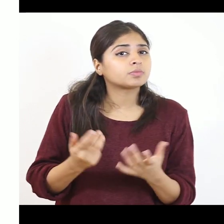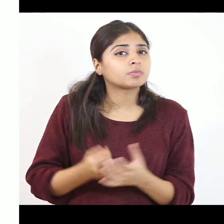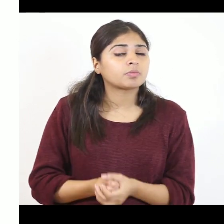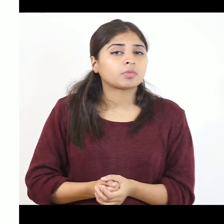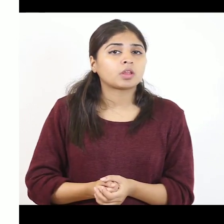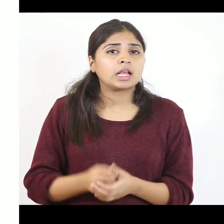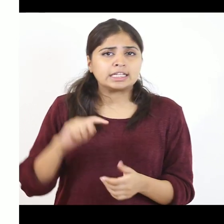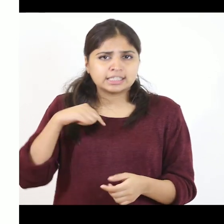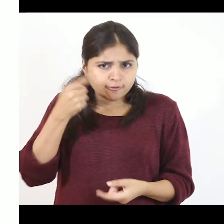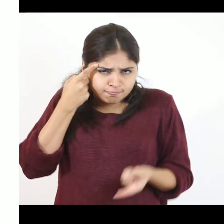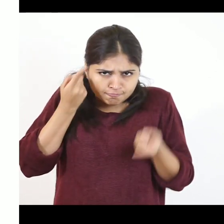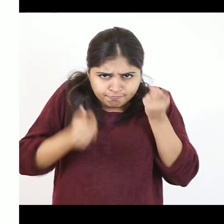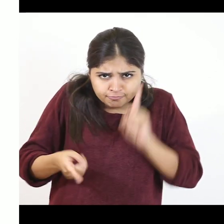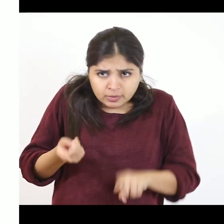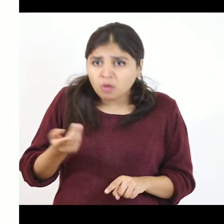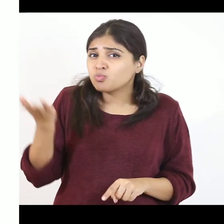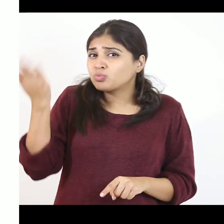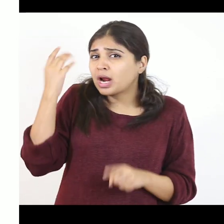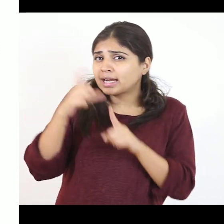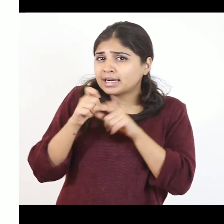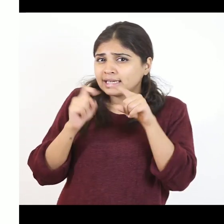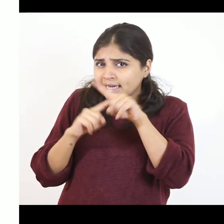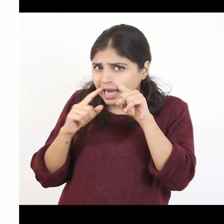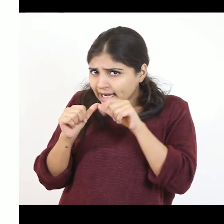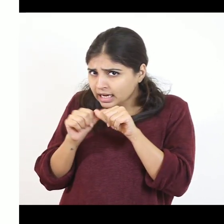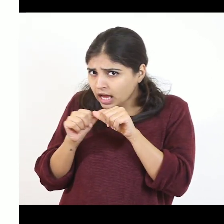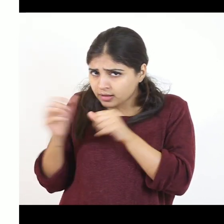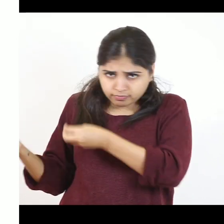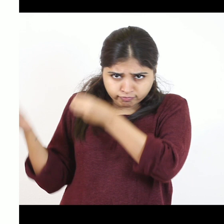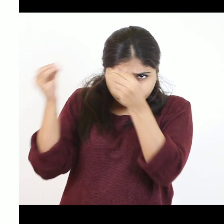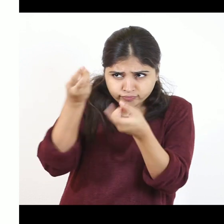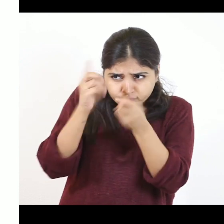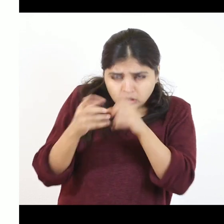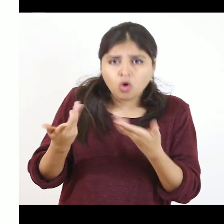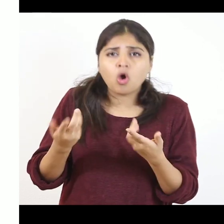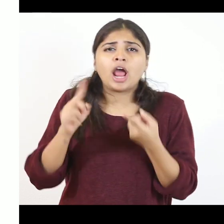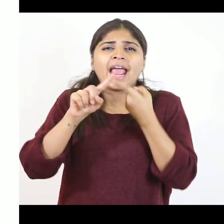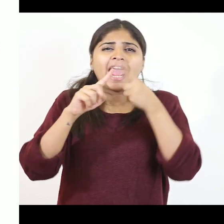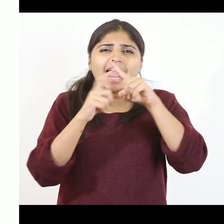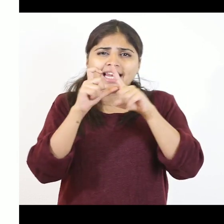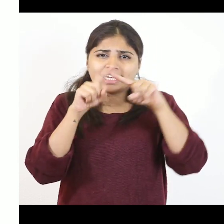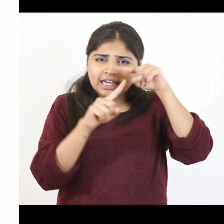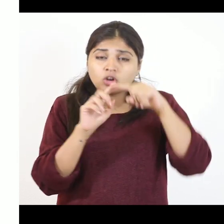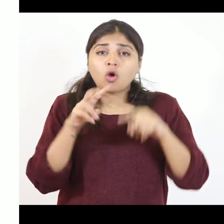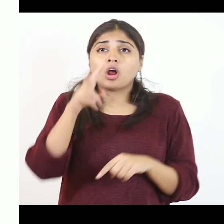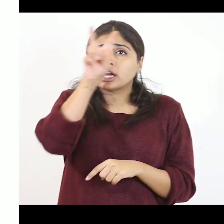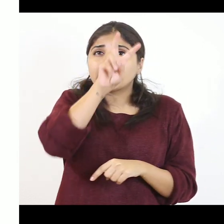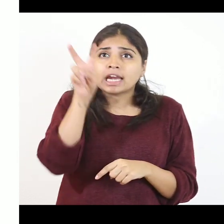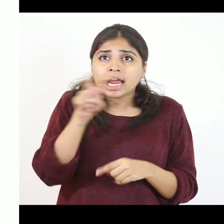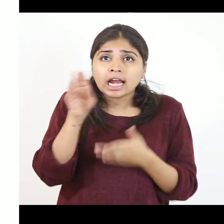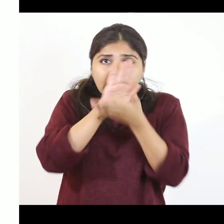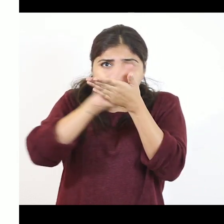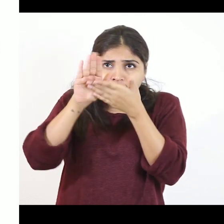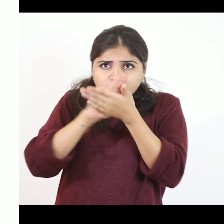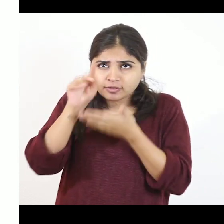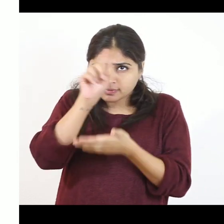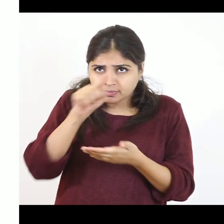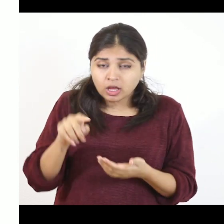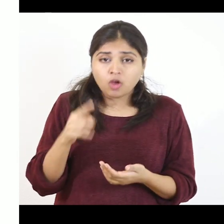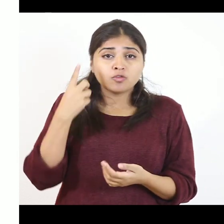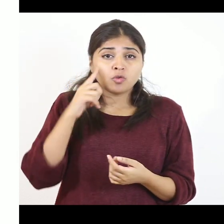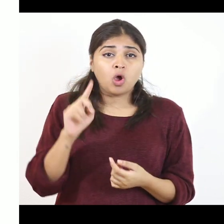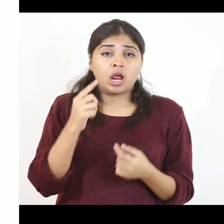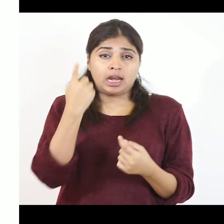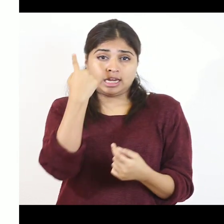Manipulating existing data, editing current information, or proofreading new entries into a database for